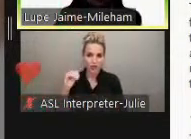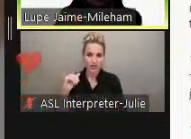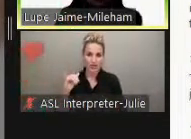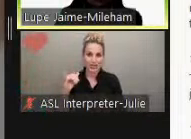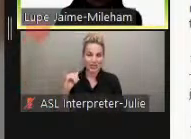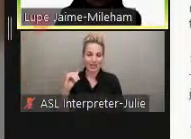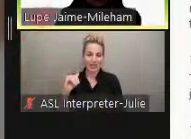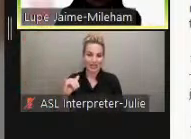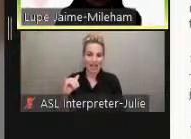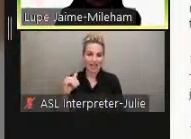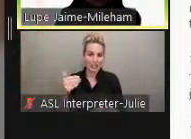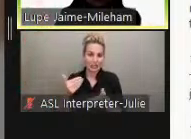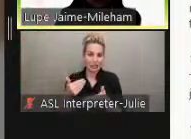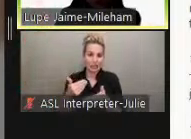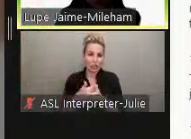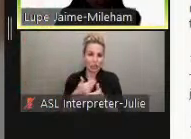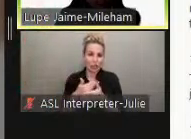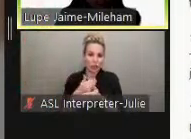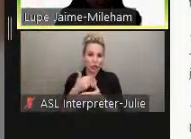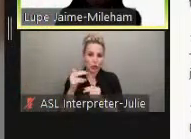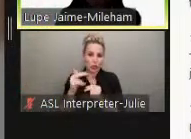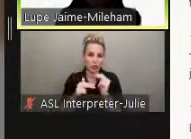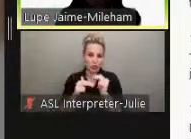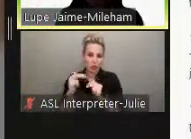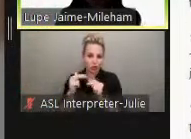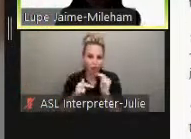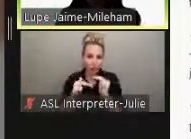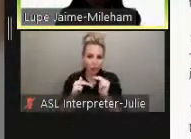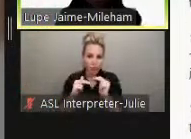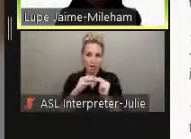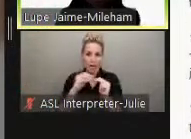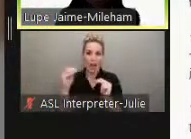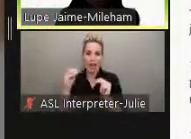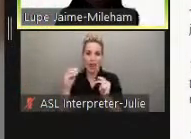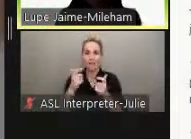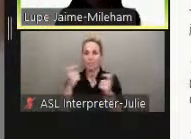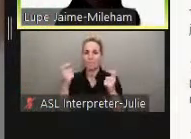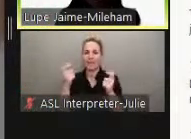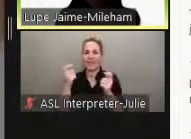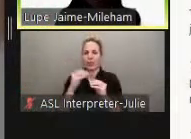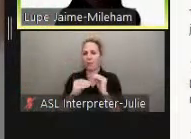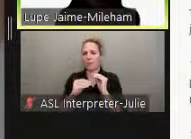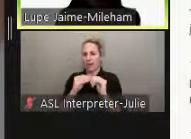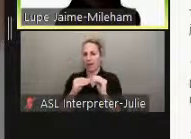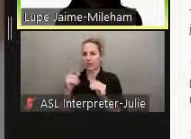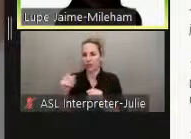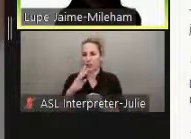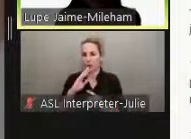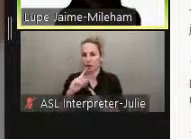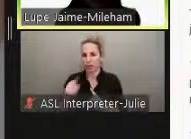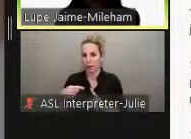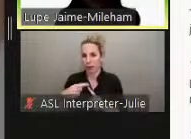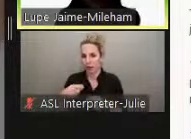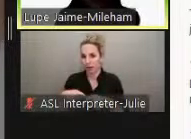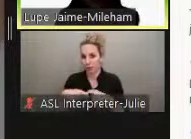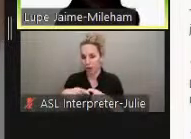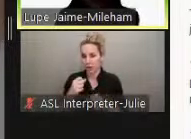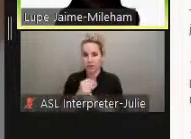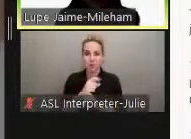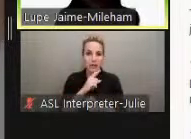just to be sure, that's the new construction and major repairs that you're referring to. Let me pause and make sure